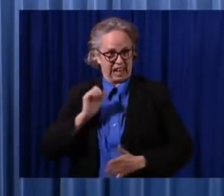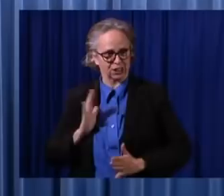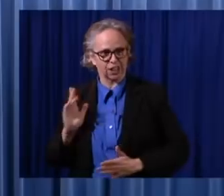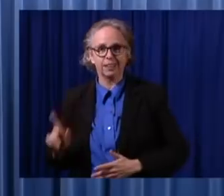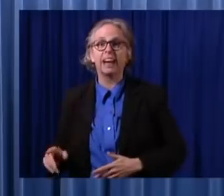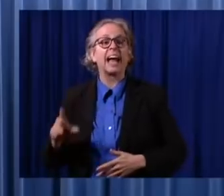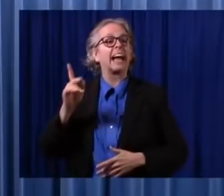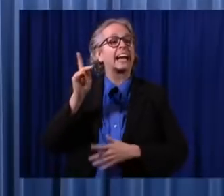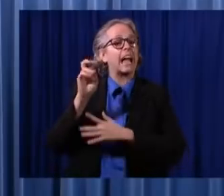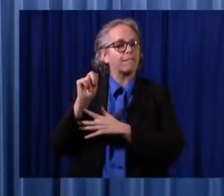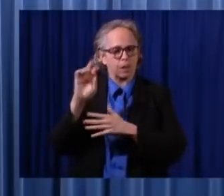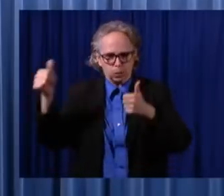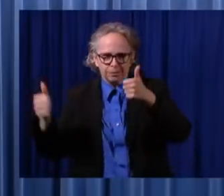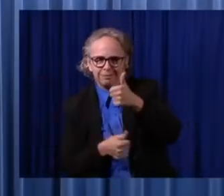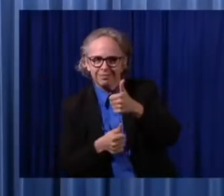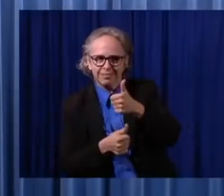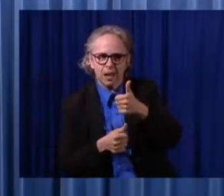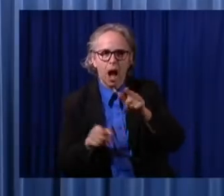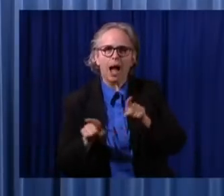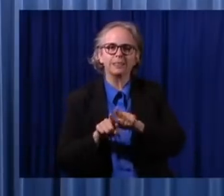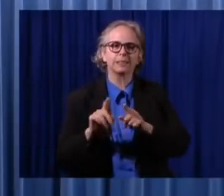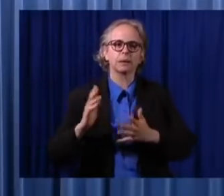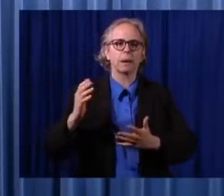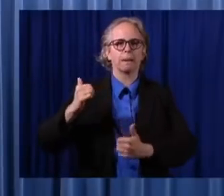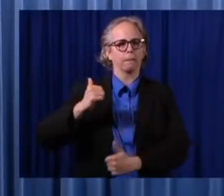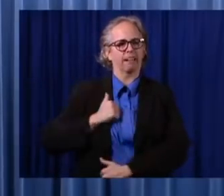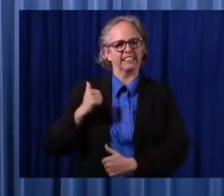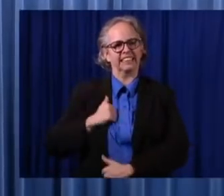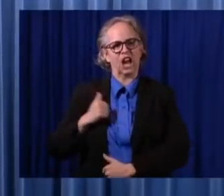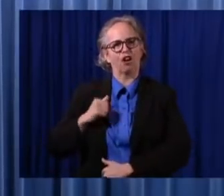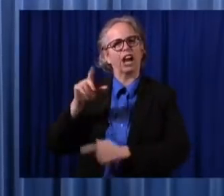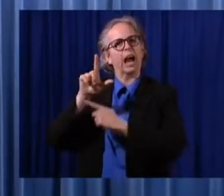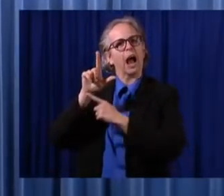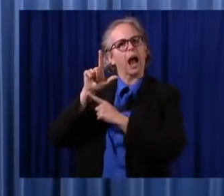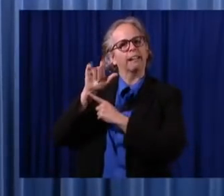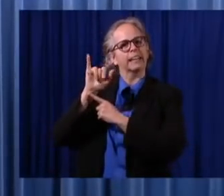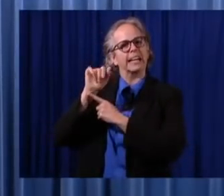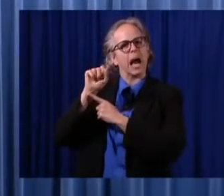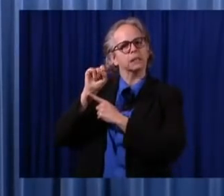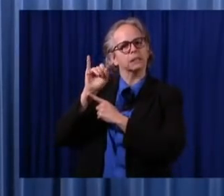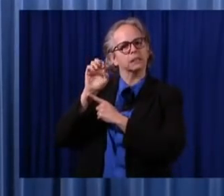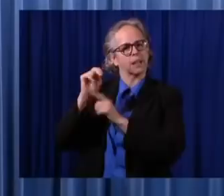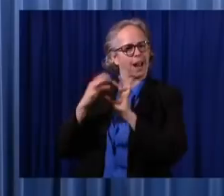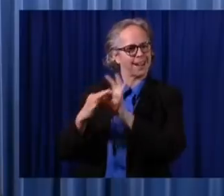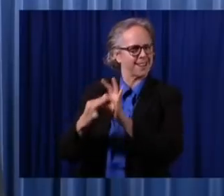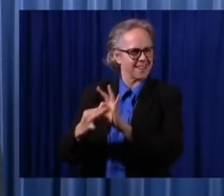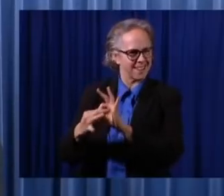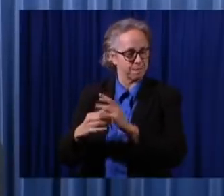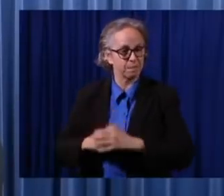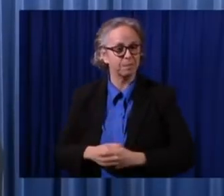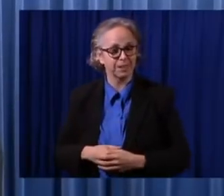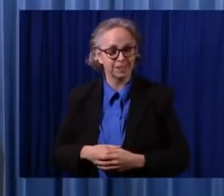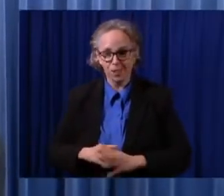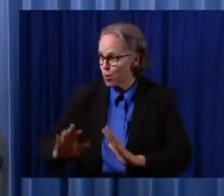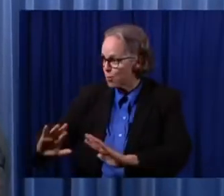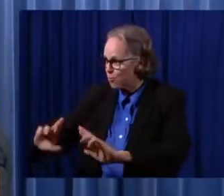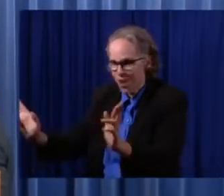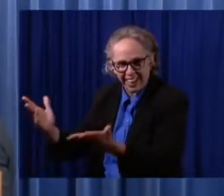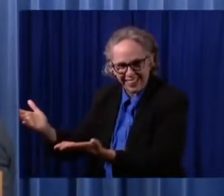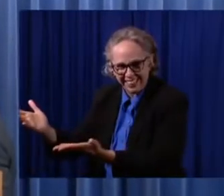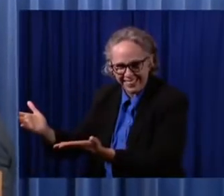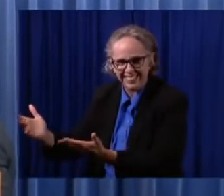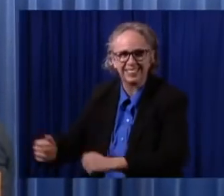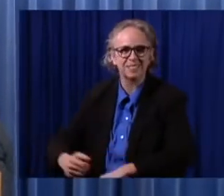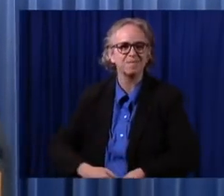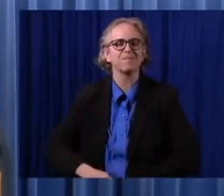as our veterans liaison. Kevin, are you ready to be sworn in? Yes, sir, I am. Kevin, we got your family there. That's